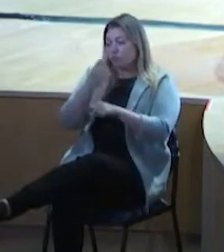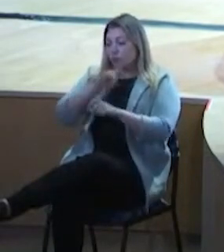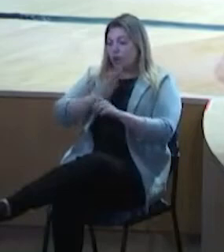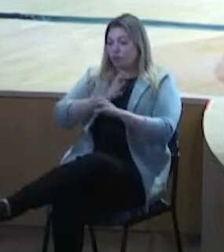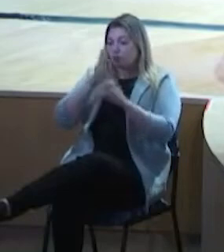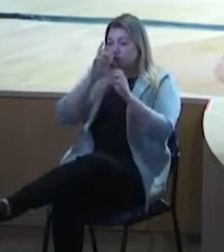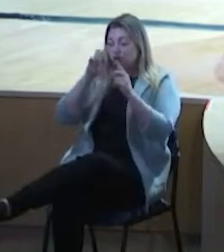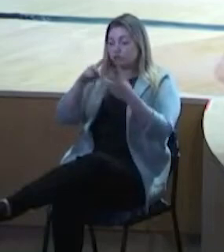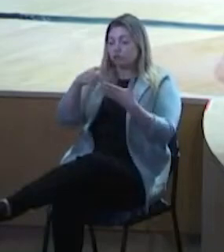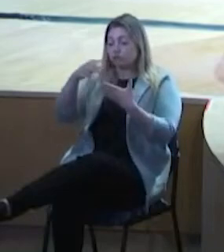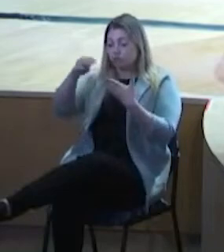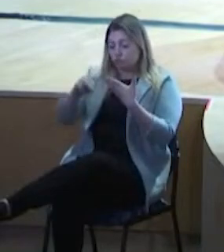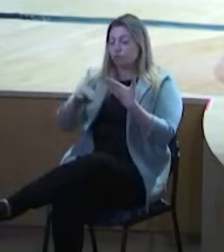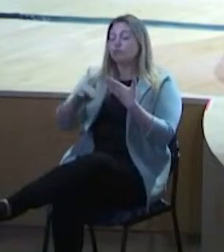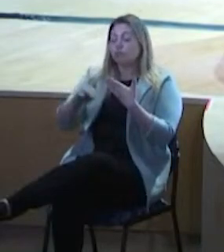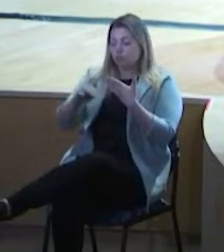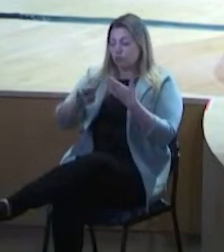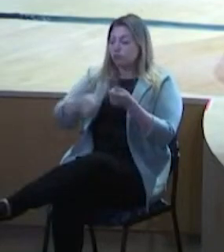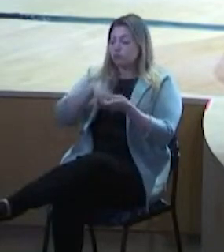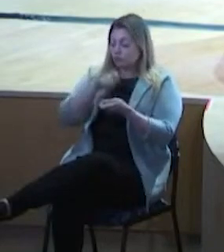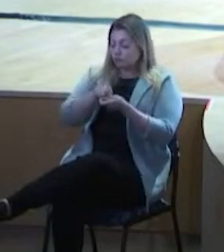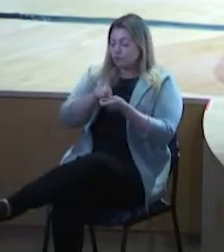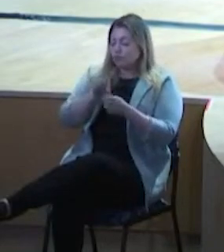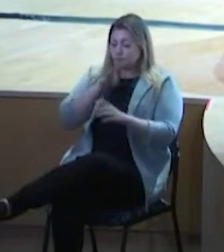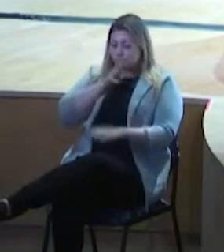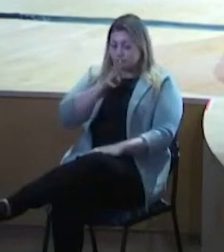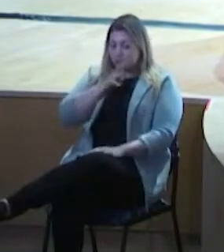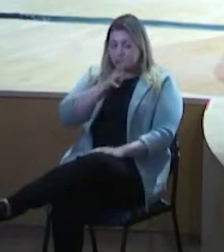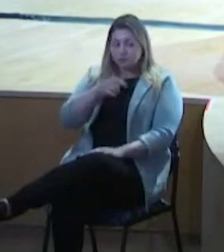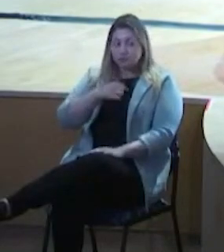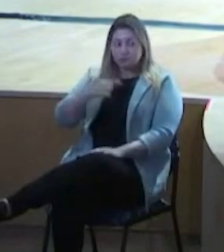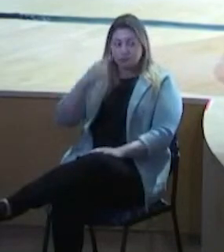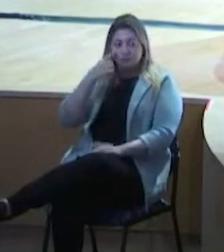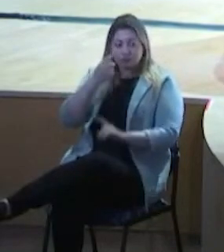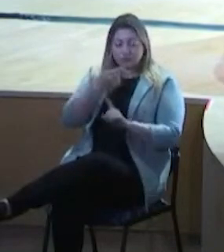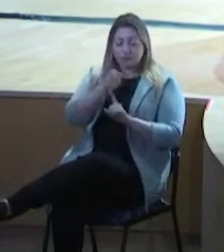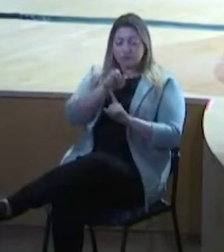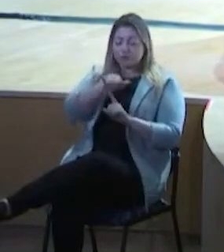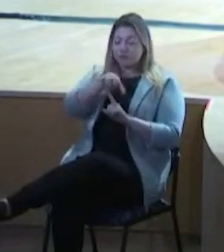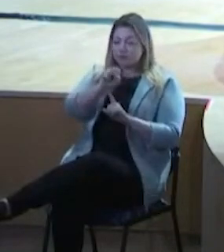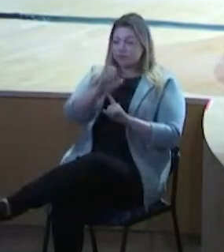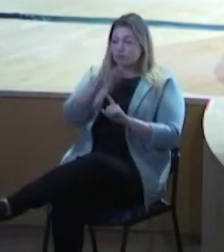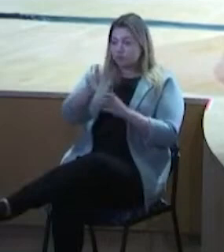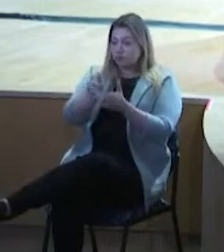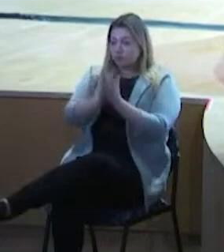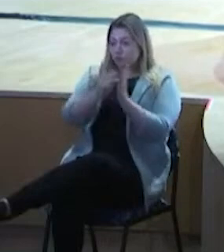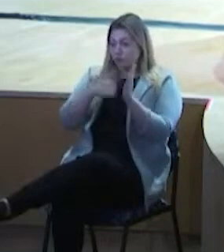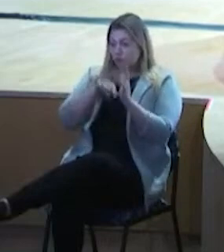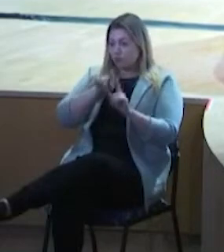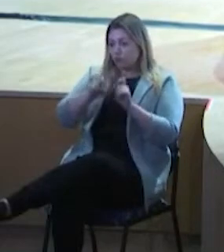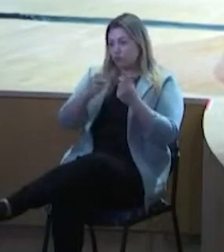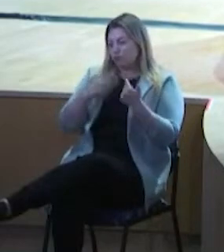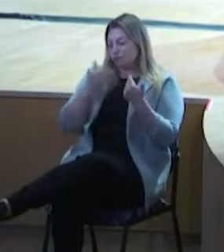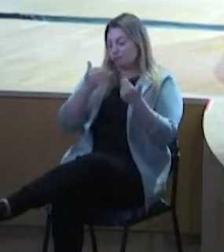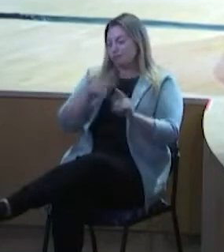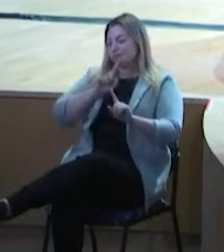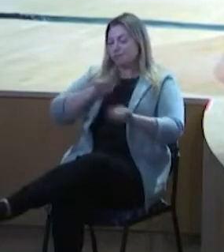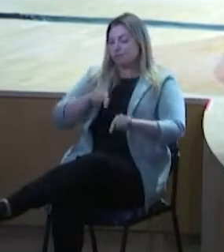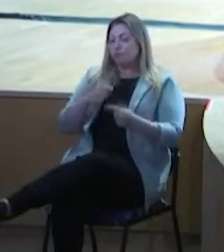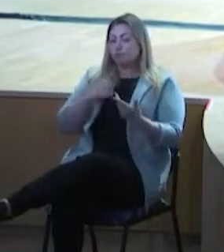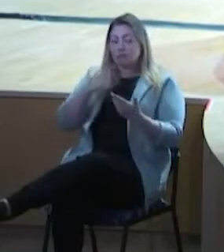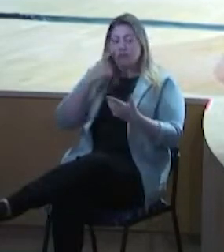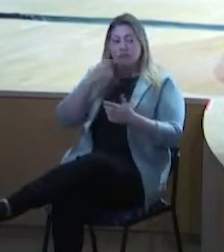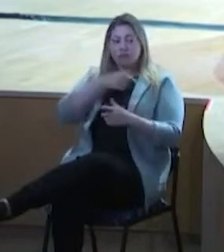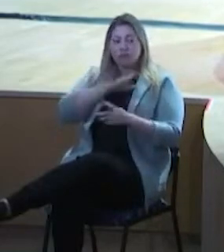programs. Specifically speaking, I think Hayes is gonna ask me this question, so I'm just gonna go ahead and answer it. He's probably gonna ask